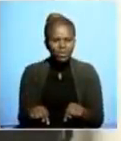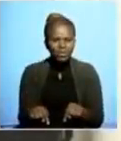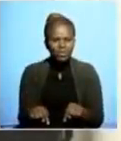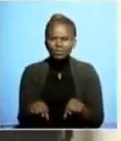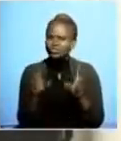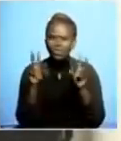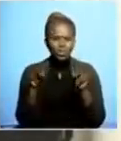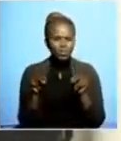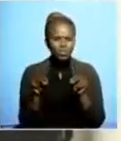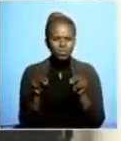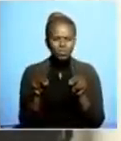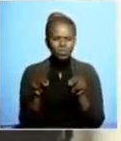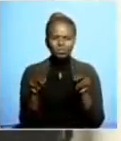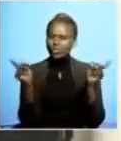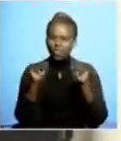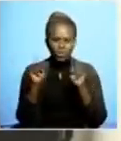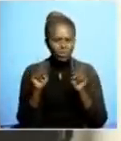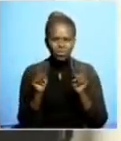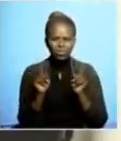No, no.